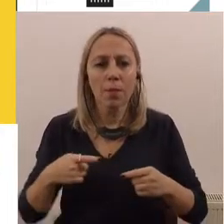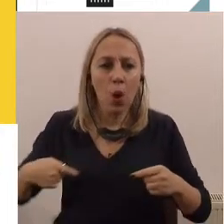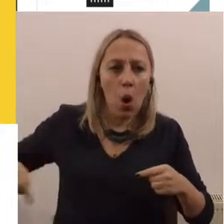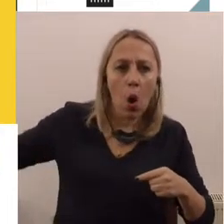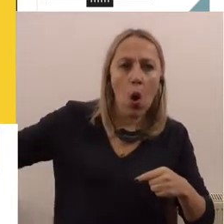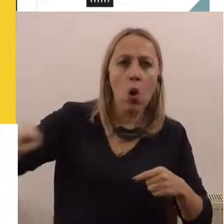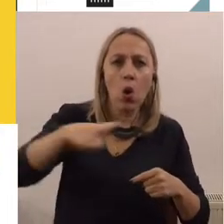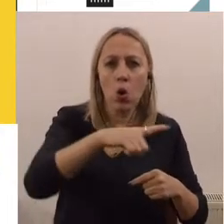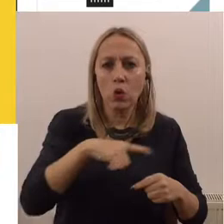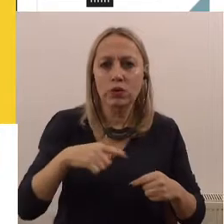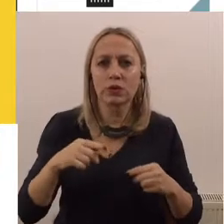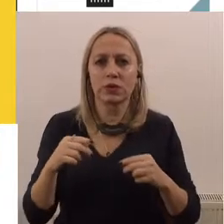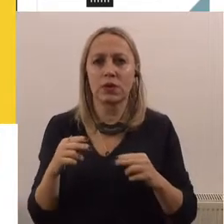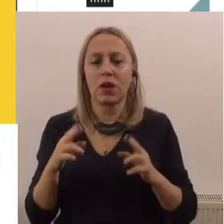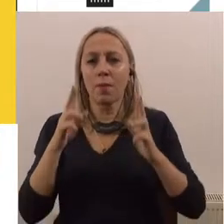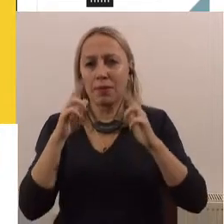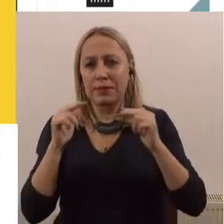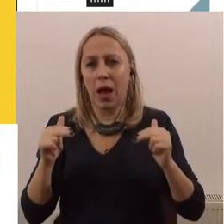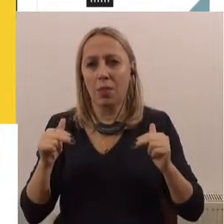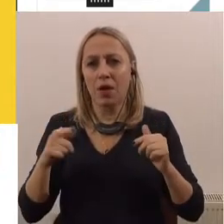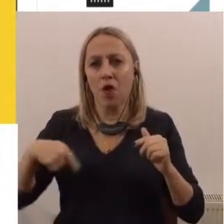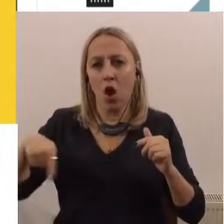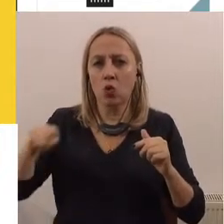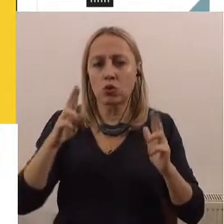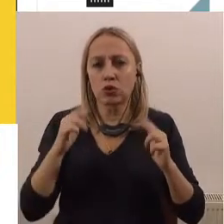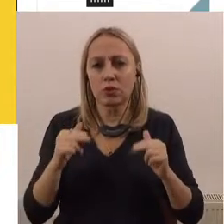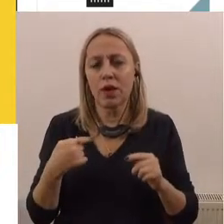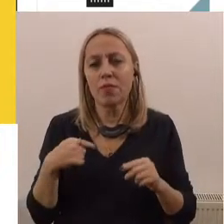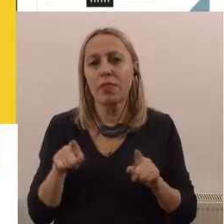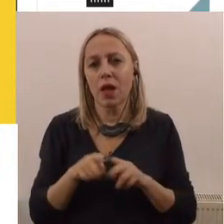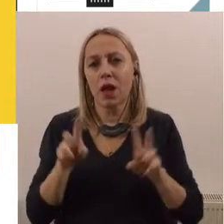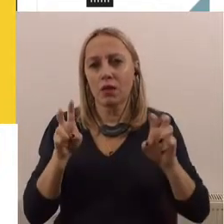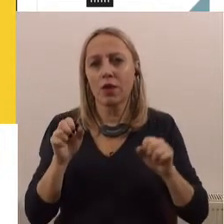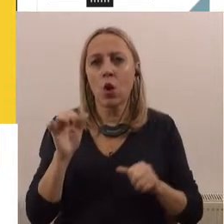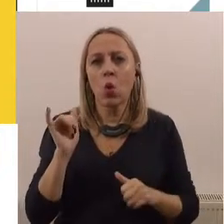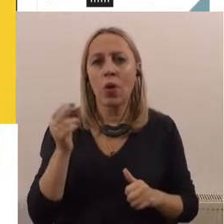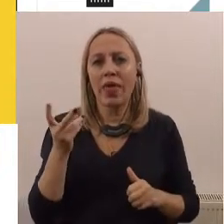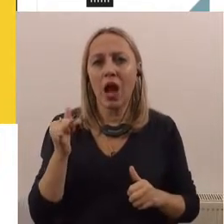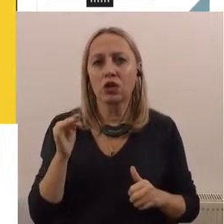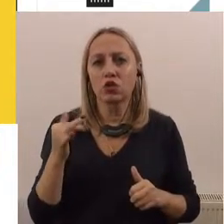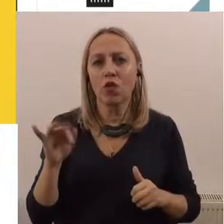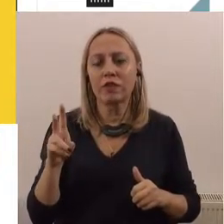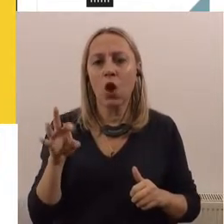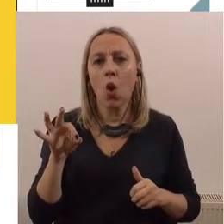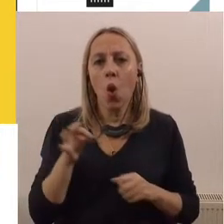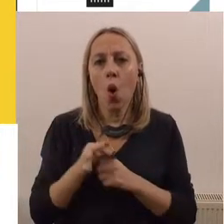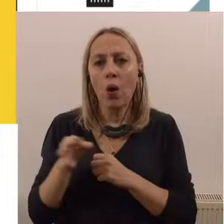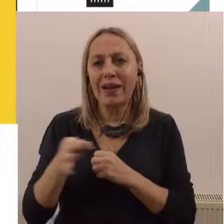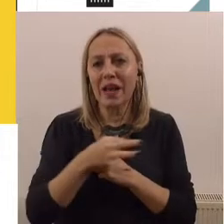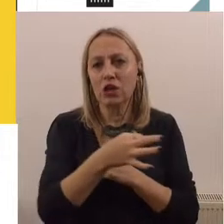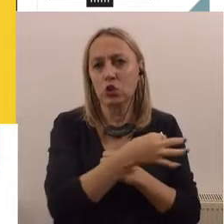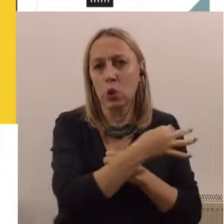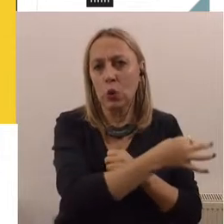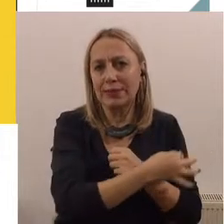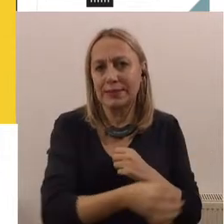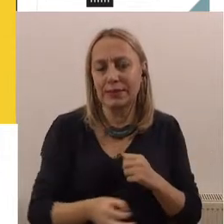so-called Ujazdowski neighborhood, where surrounded